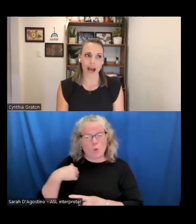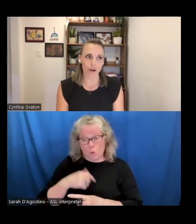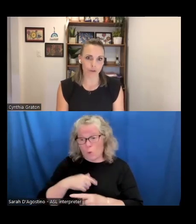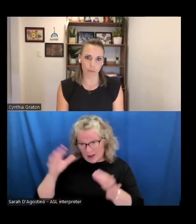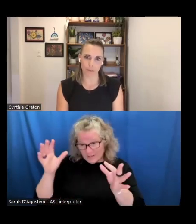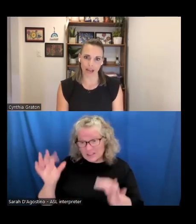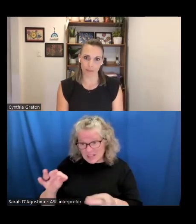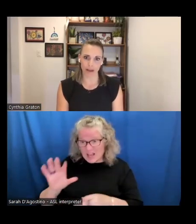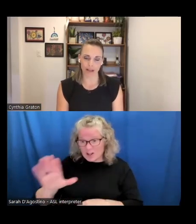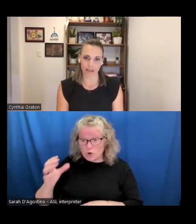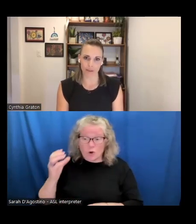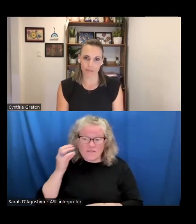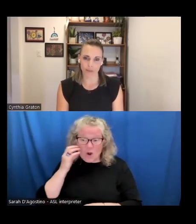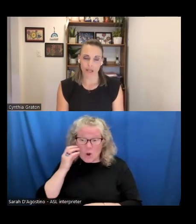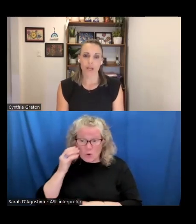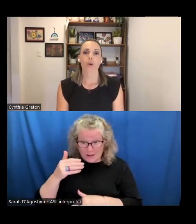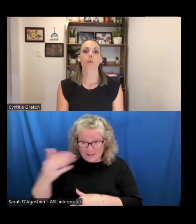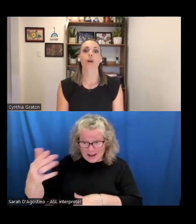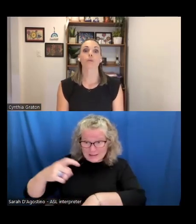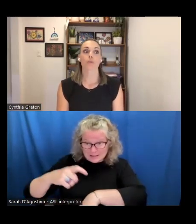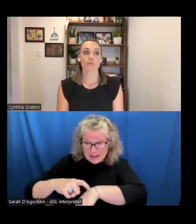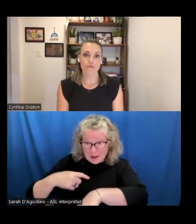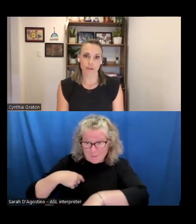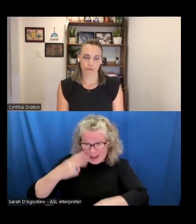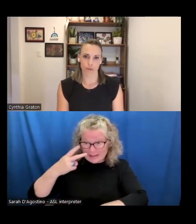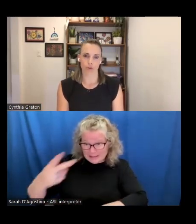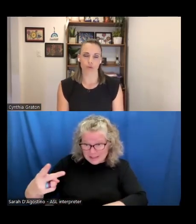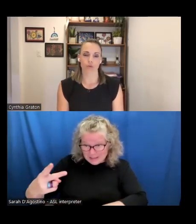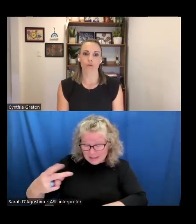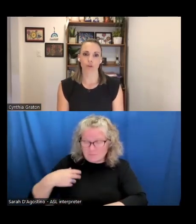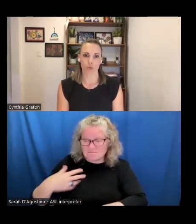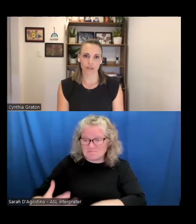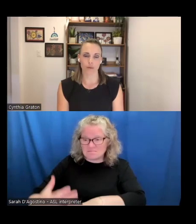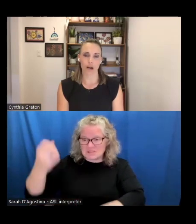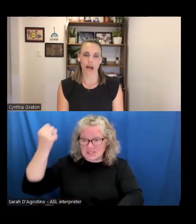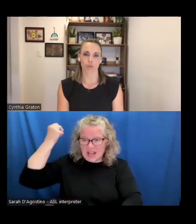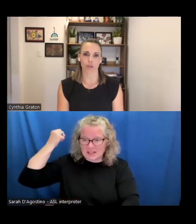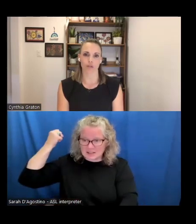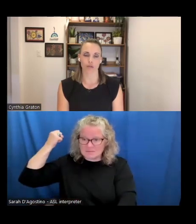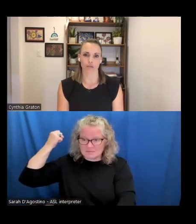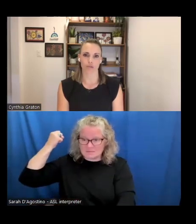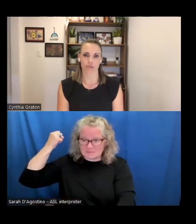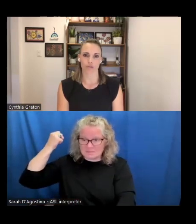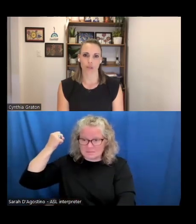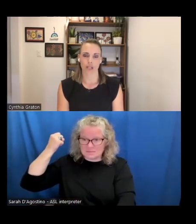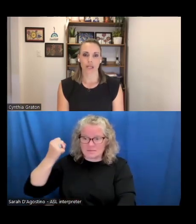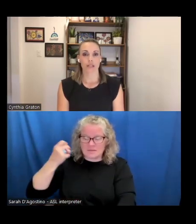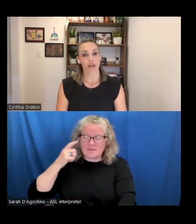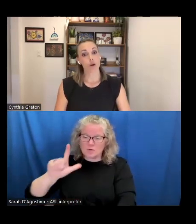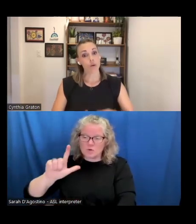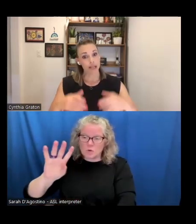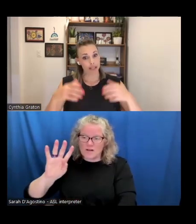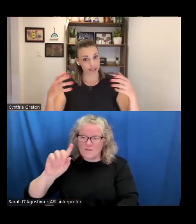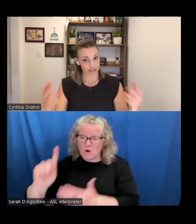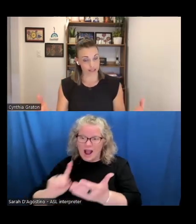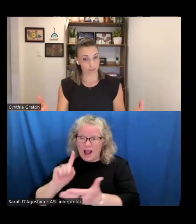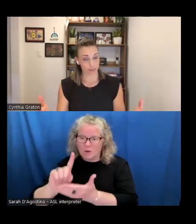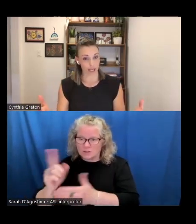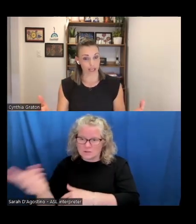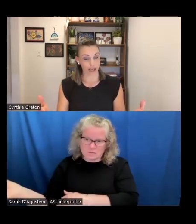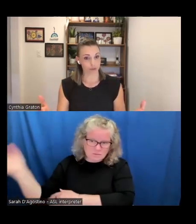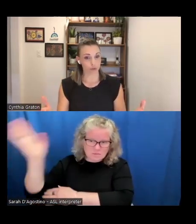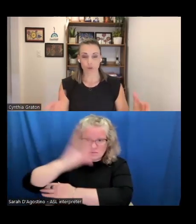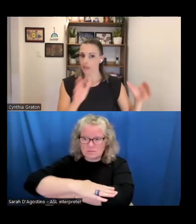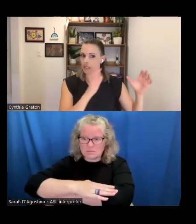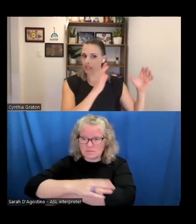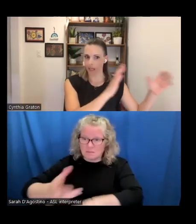phone out of your backpack, we're going to remove it from you for 24 hours. So in the example